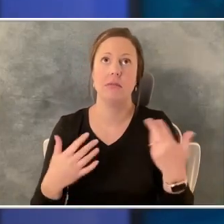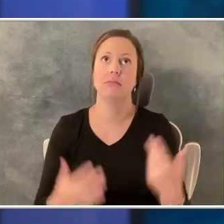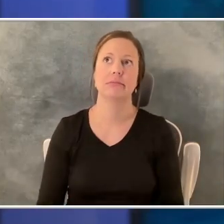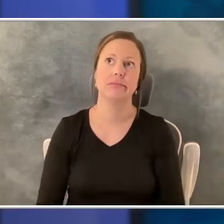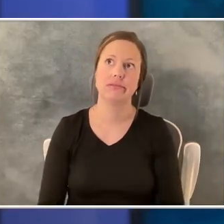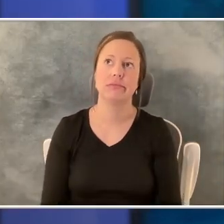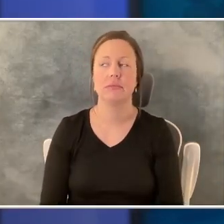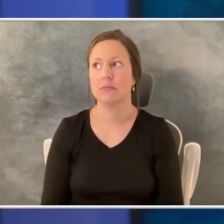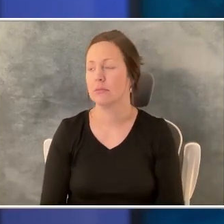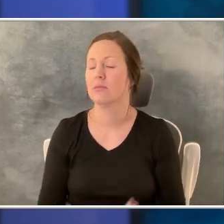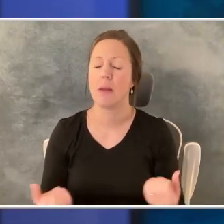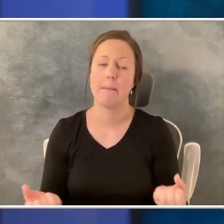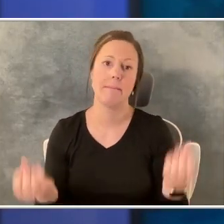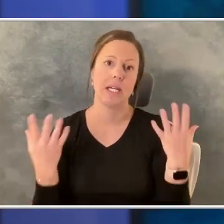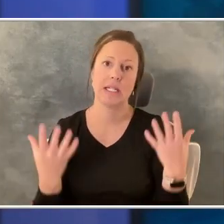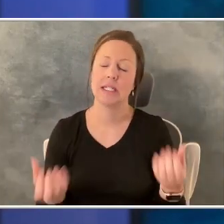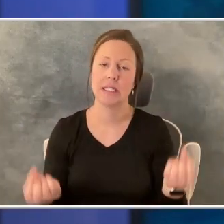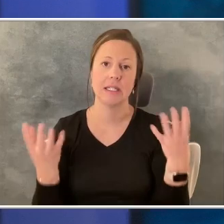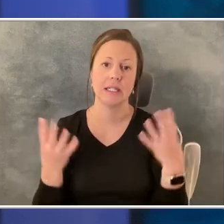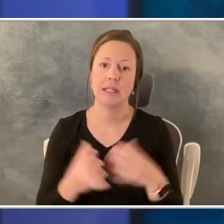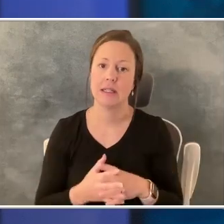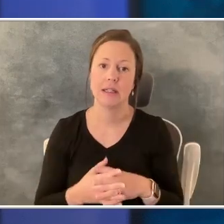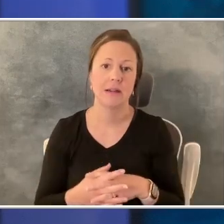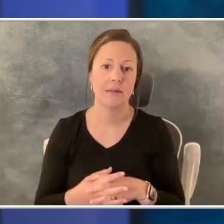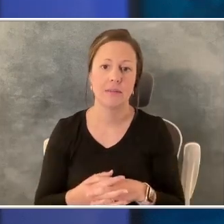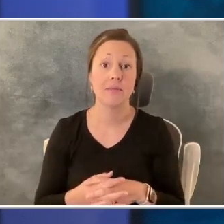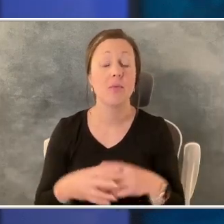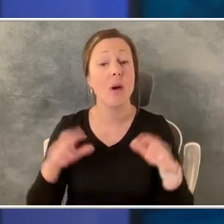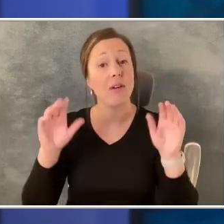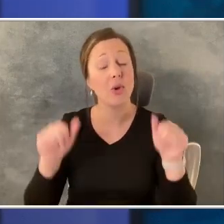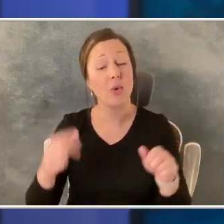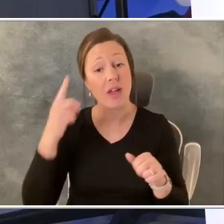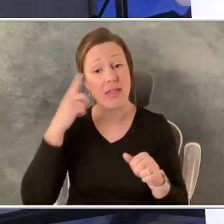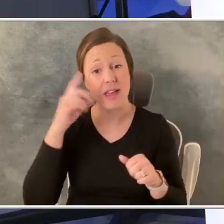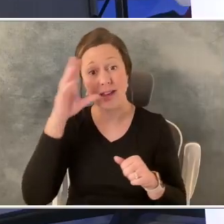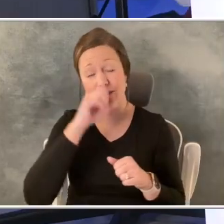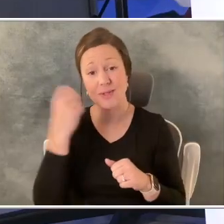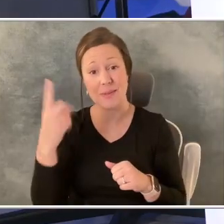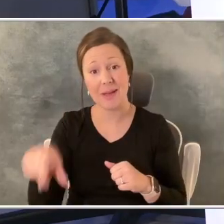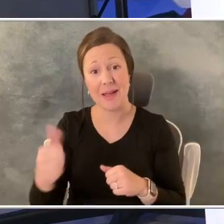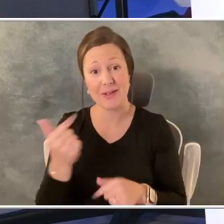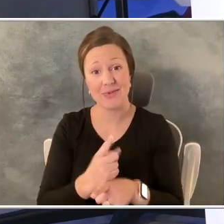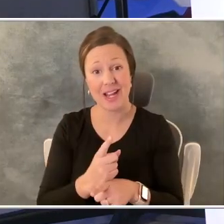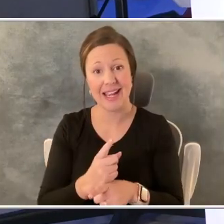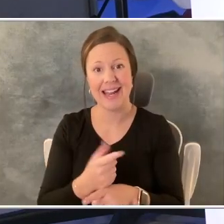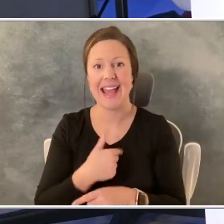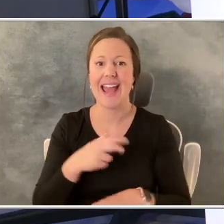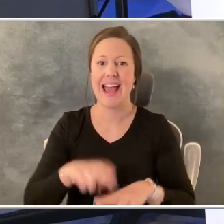there's so many, right? Well, so yeah, and they can be mistaken for something else. That's why it's so confusing. As I'm sitting here this morning doing this,